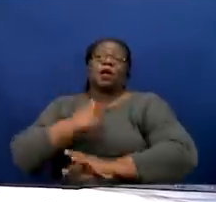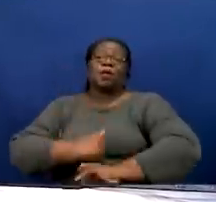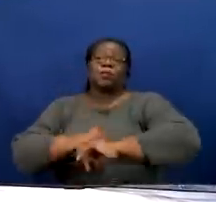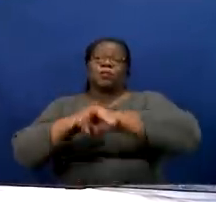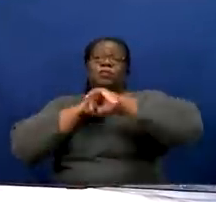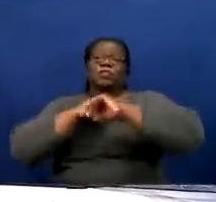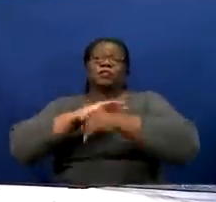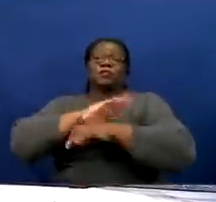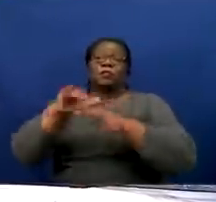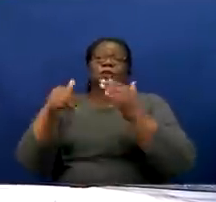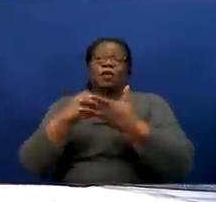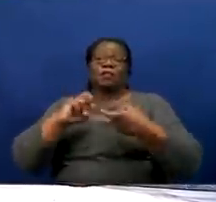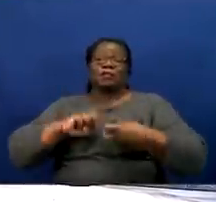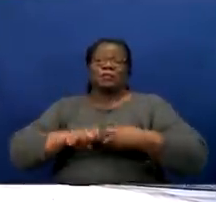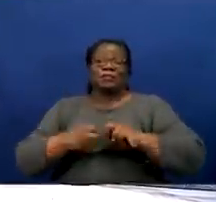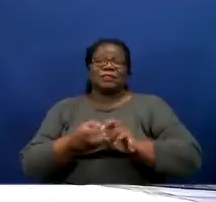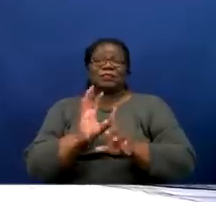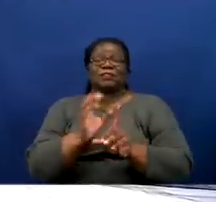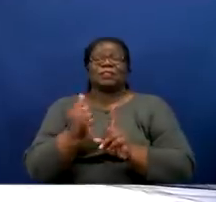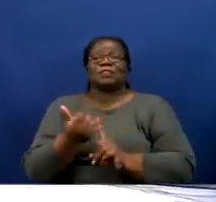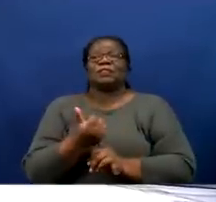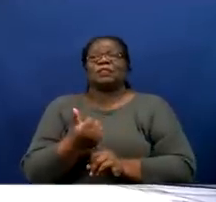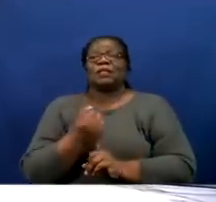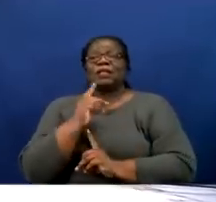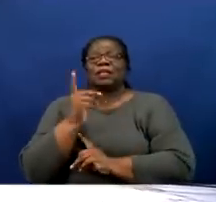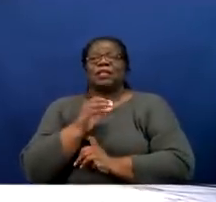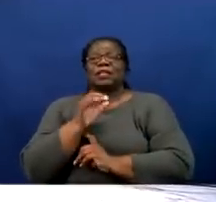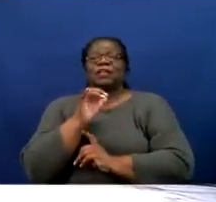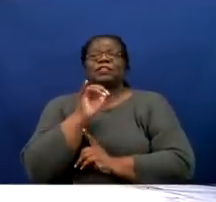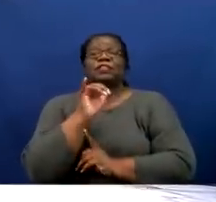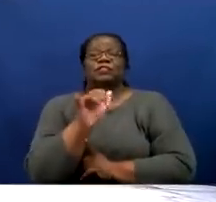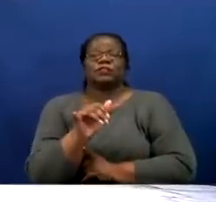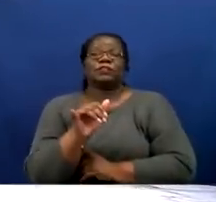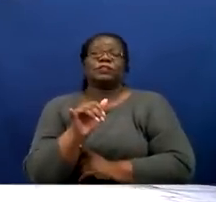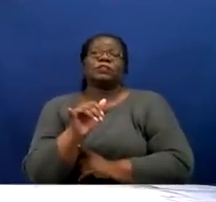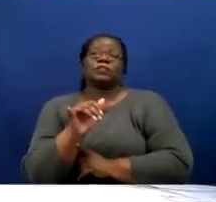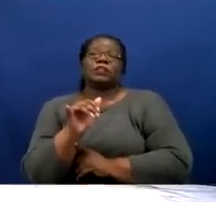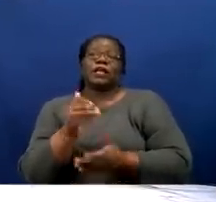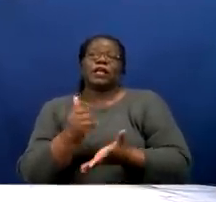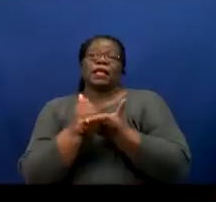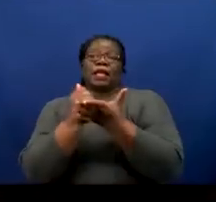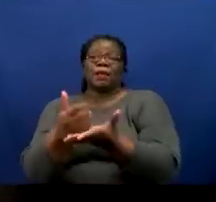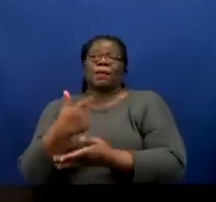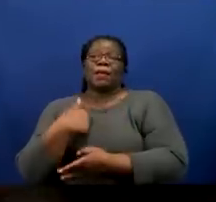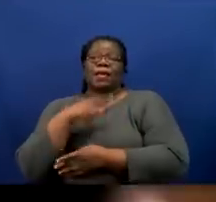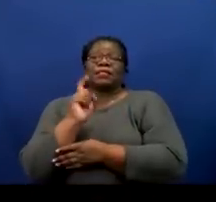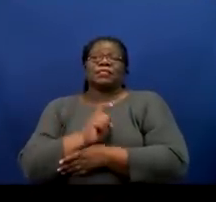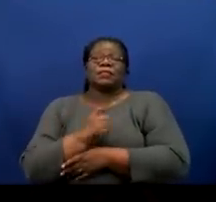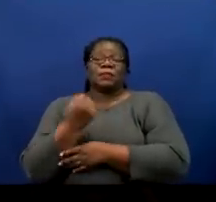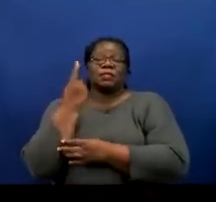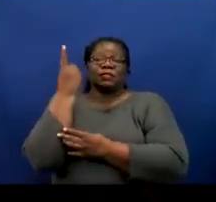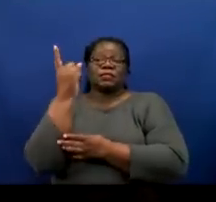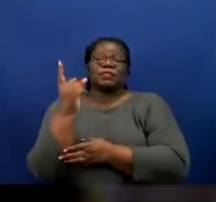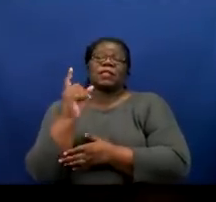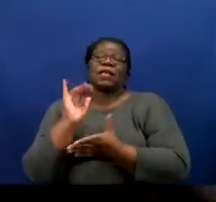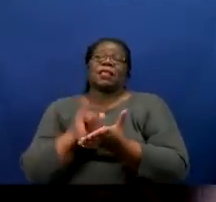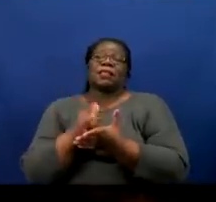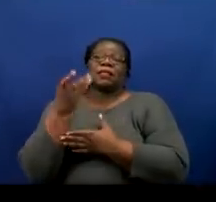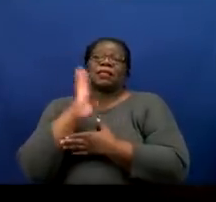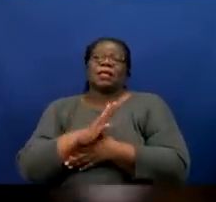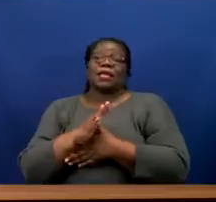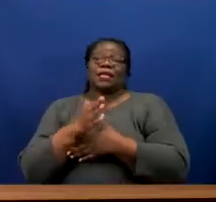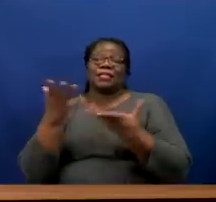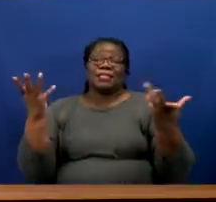the stormy blast, and our eternal home. I need somebody who understands that God is